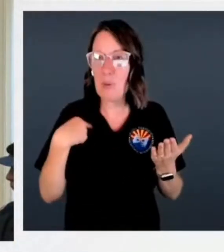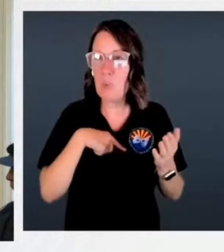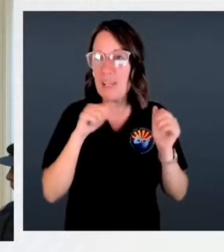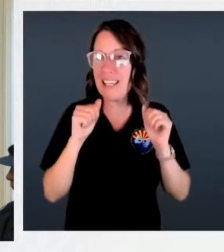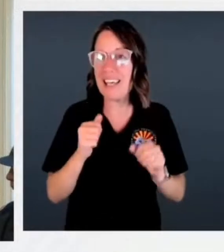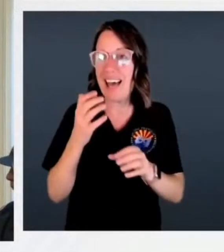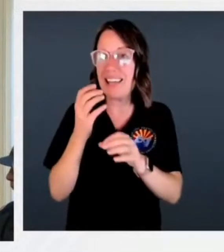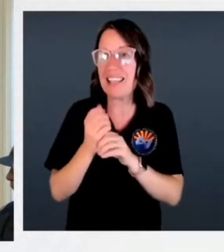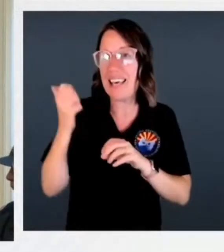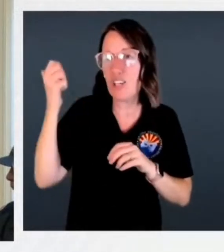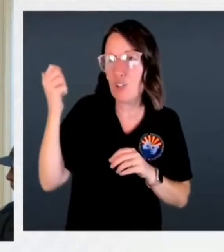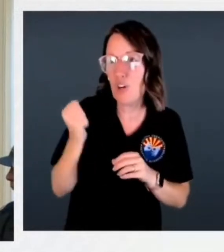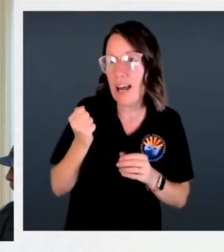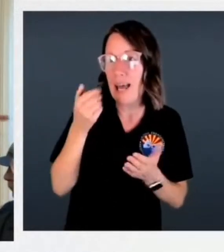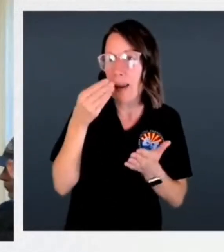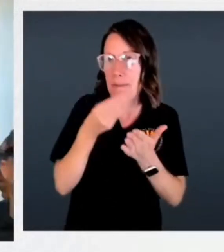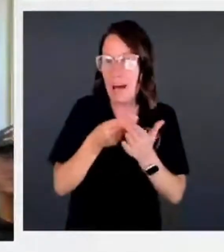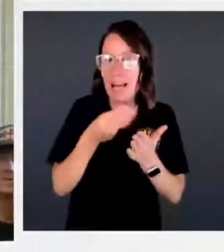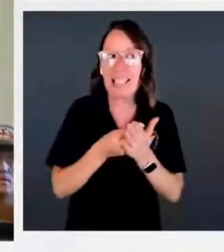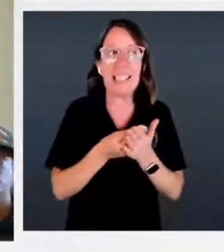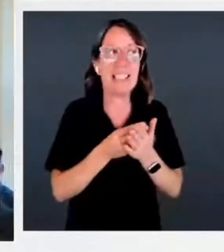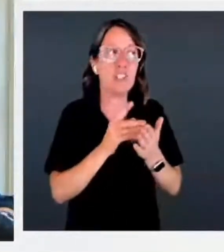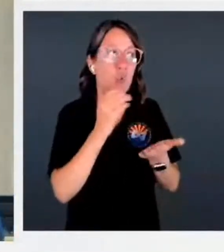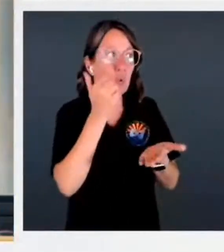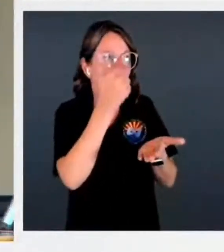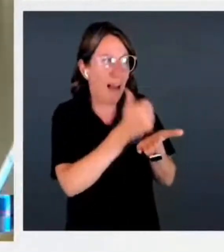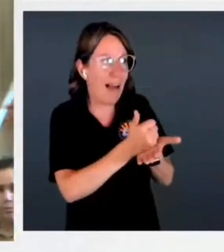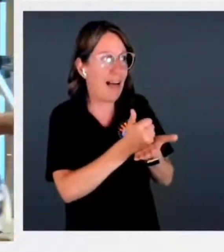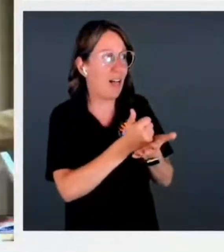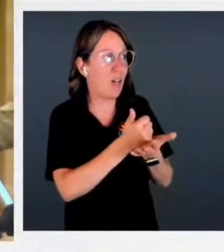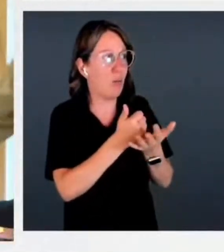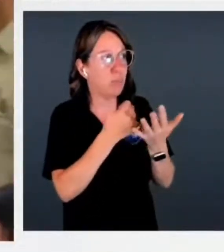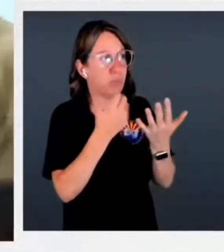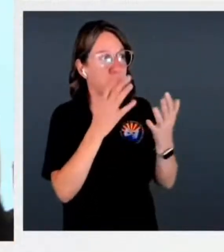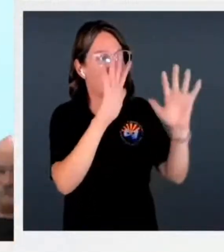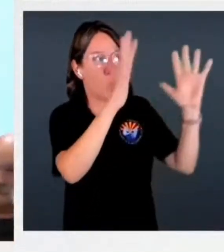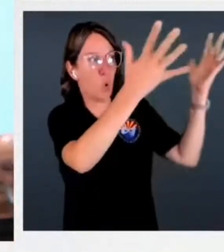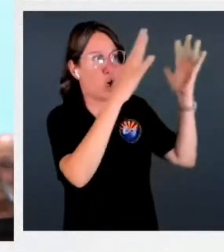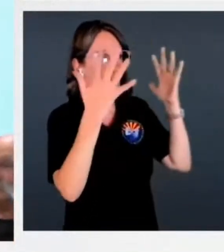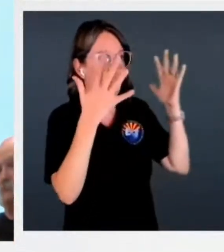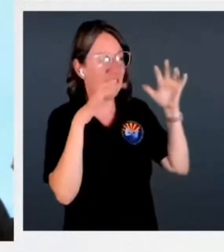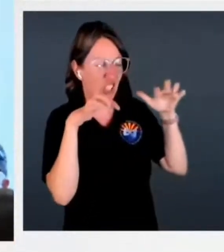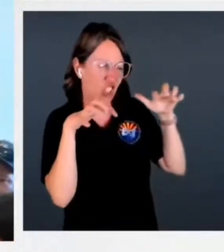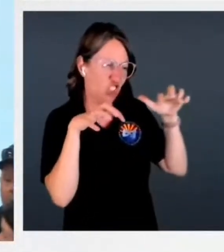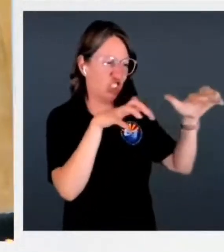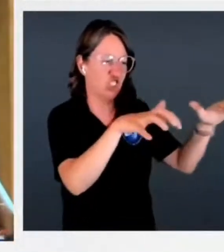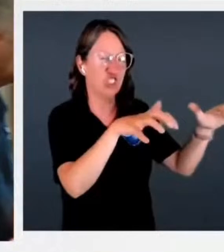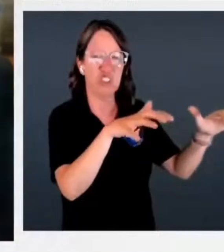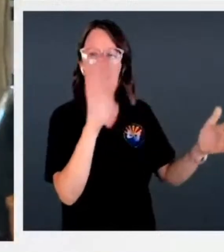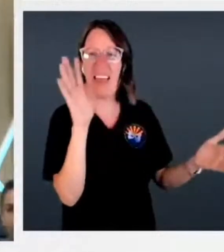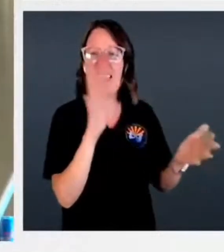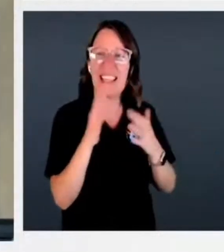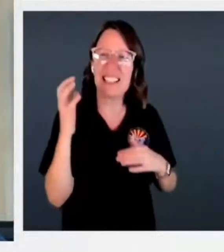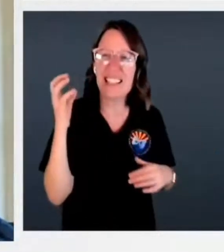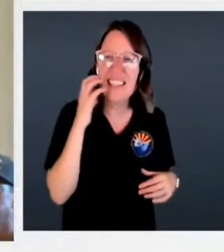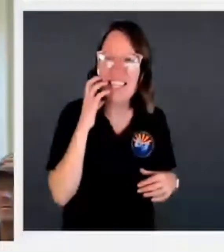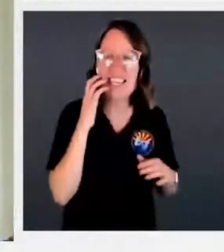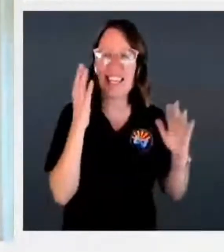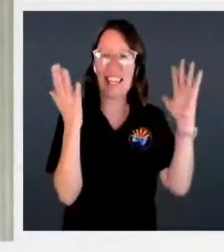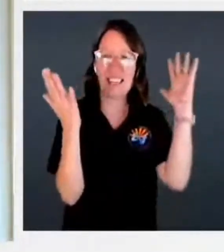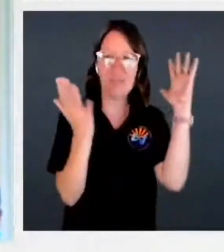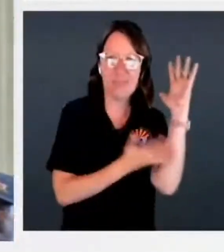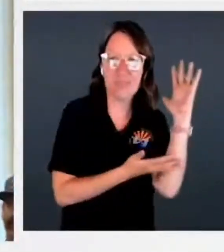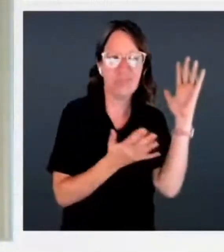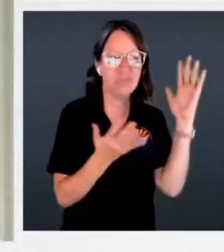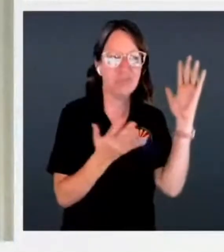gone, and we'll pursue some of that too, and I think he's got something to say about that too. You bring up a great point, and